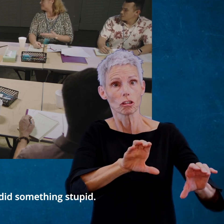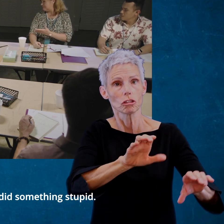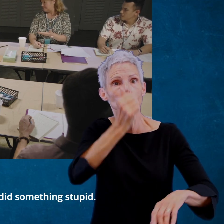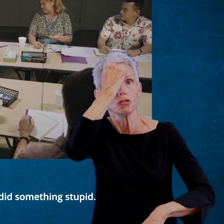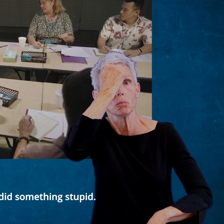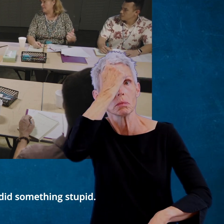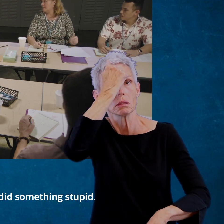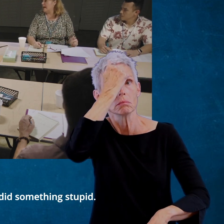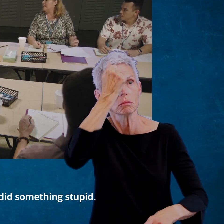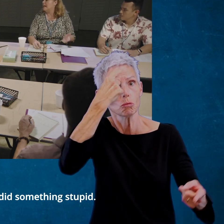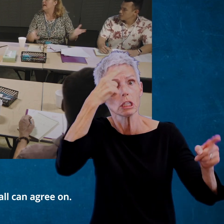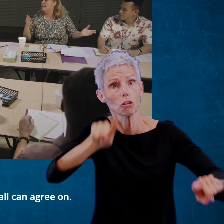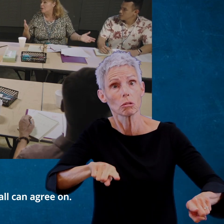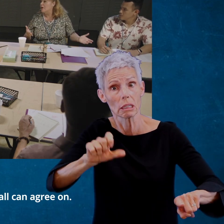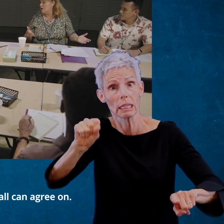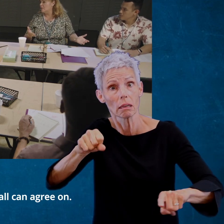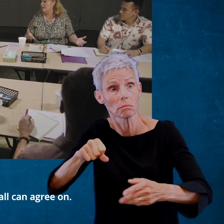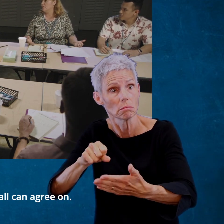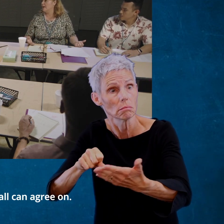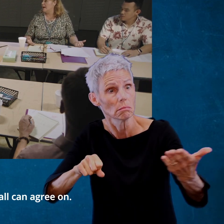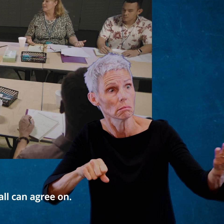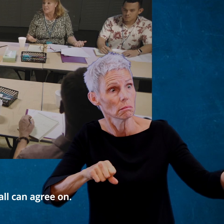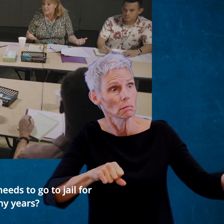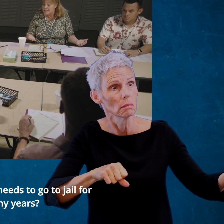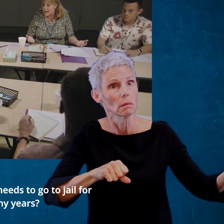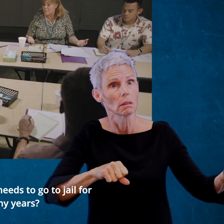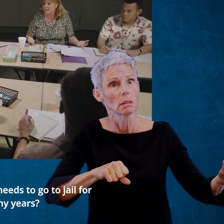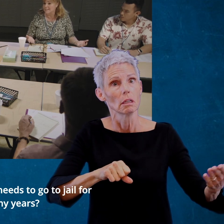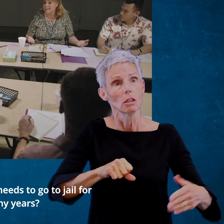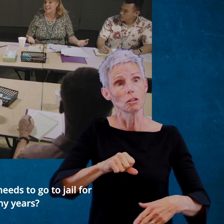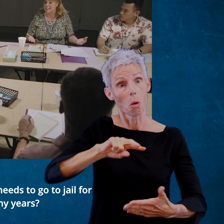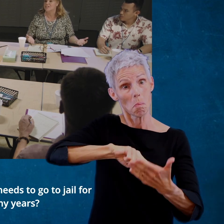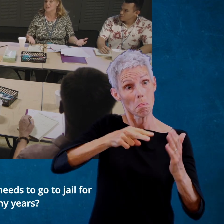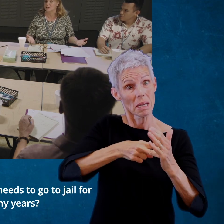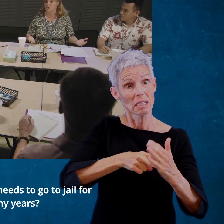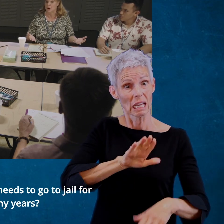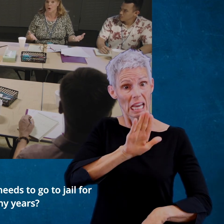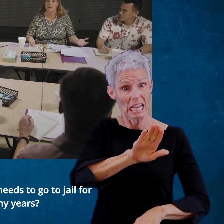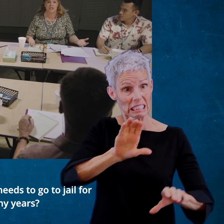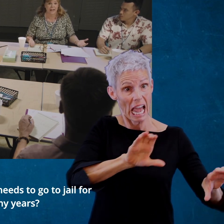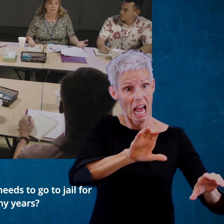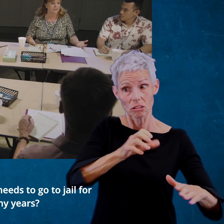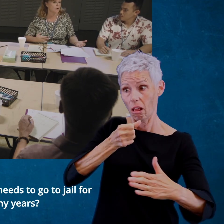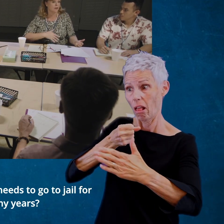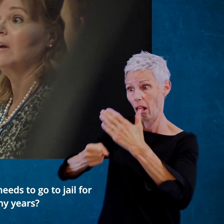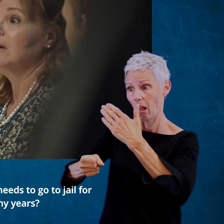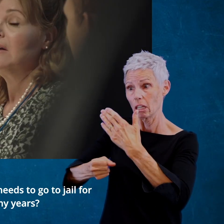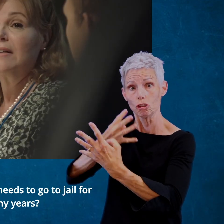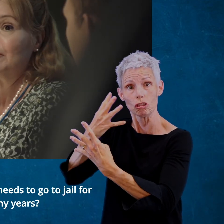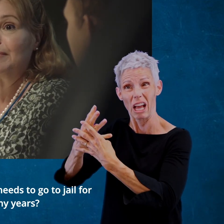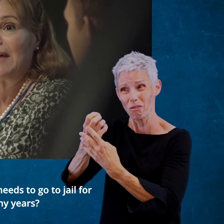stupid. That I think we all can agree on. Does that mean that he needs to go to jail